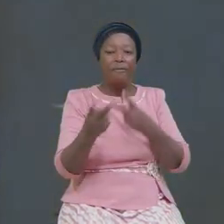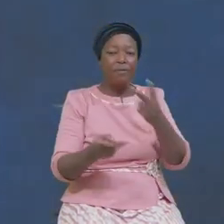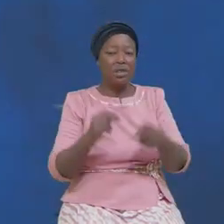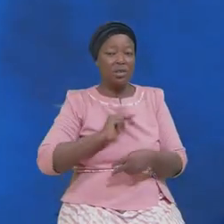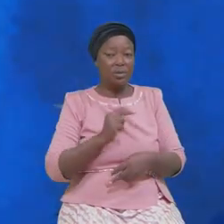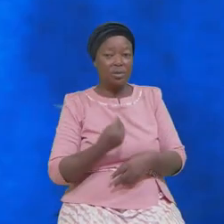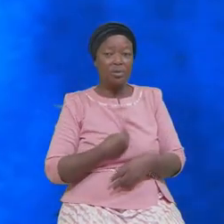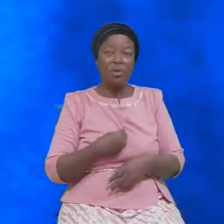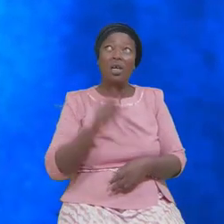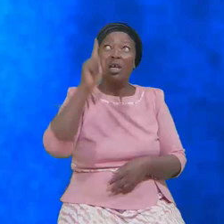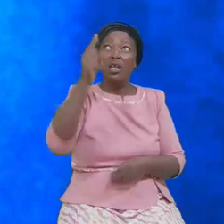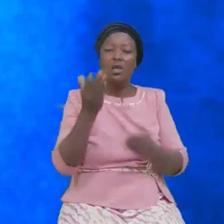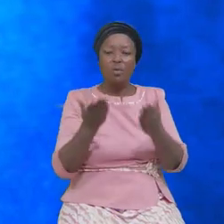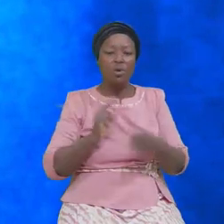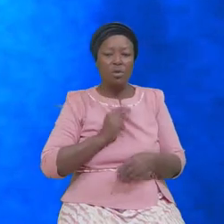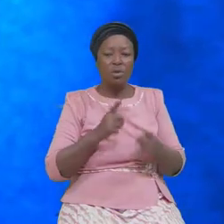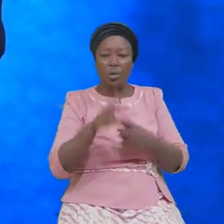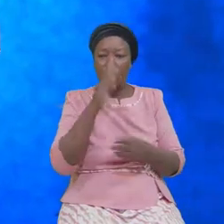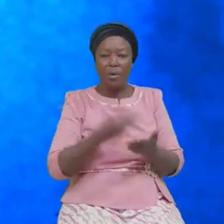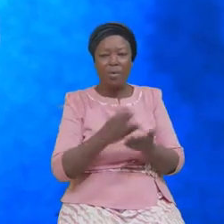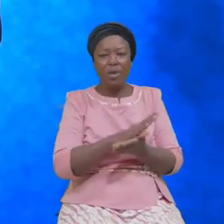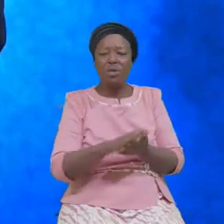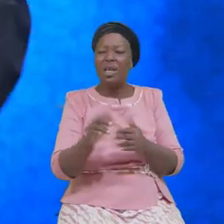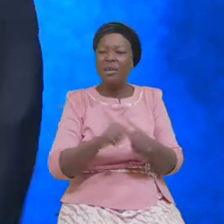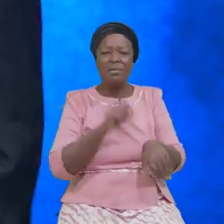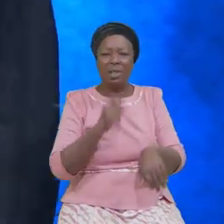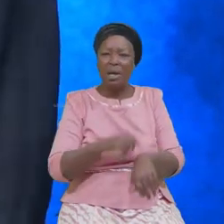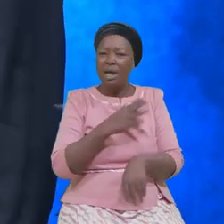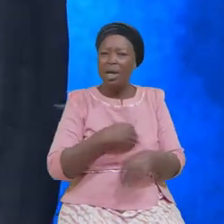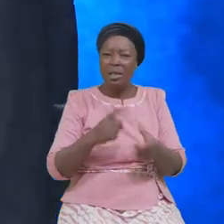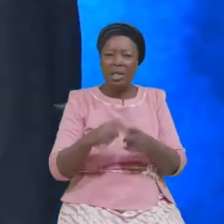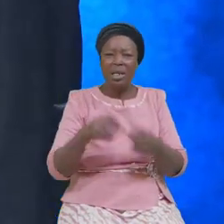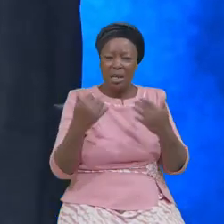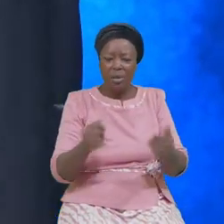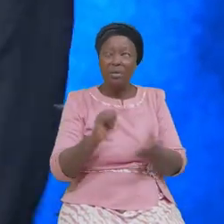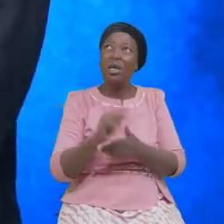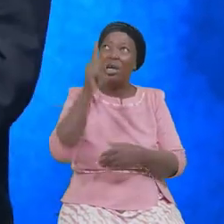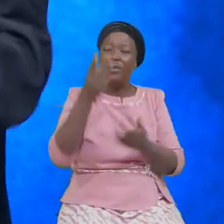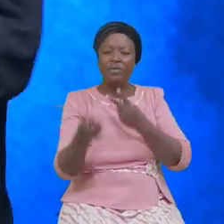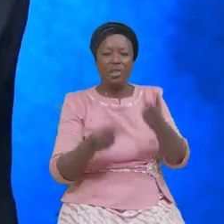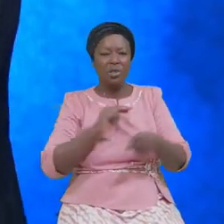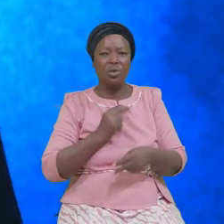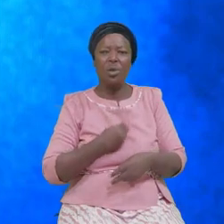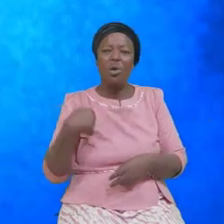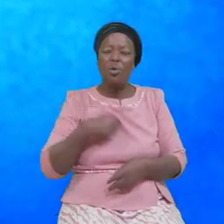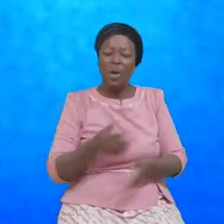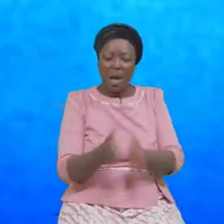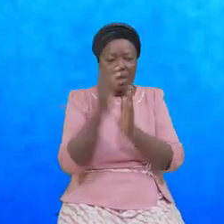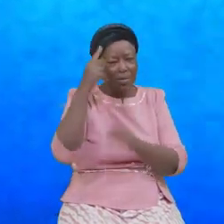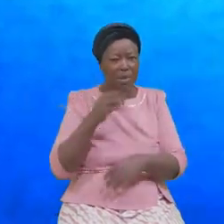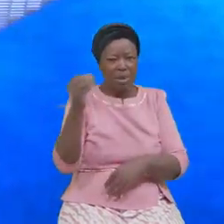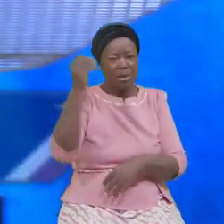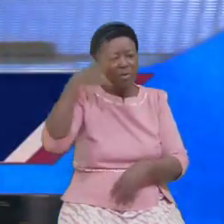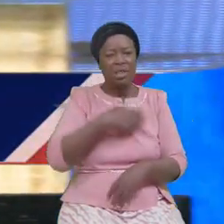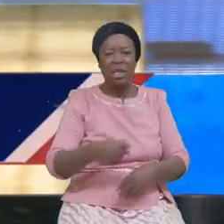us righteous all the time. And now that he visits us, we ask for the grace, and we ask for the strength, we